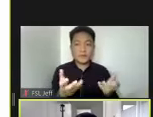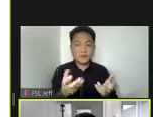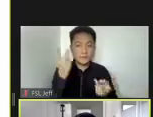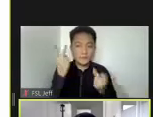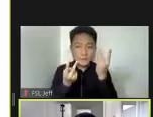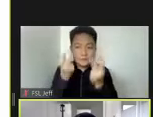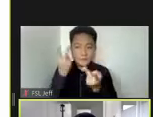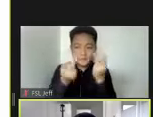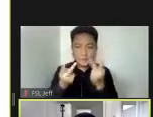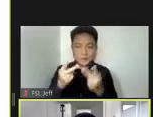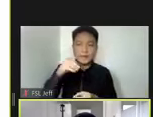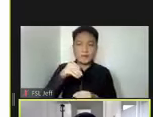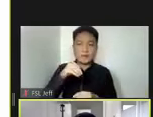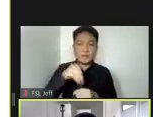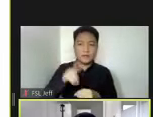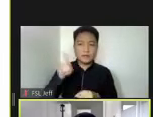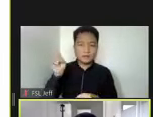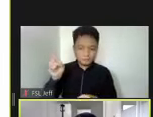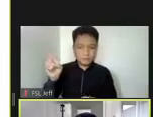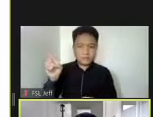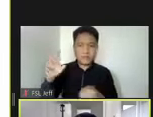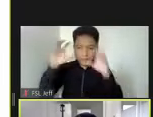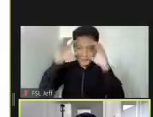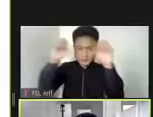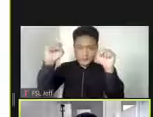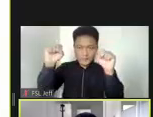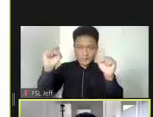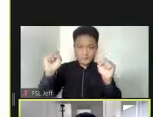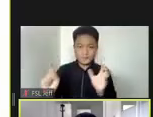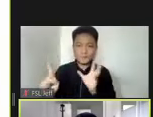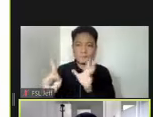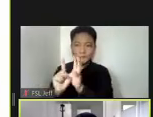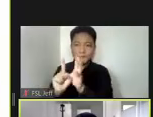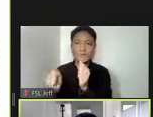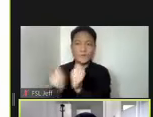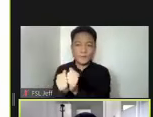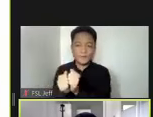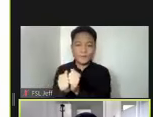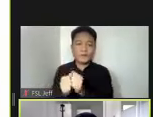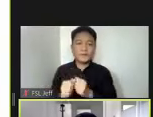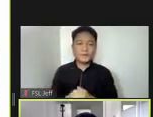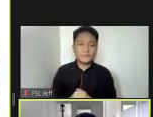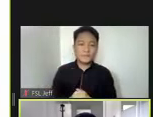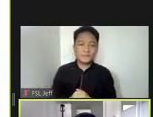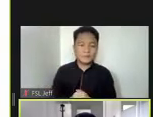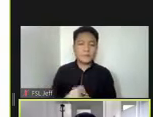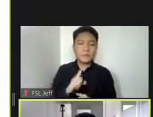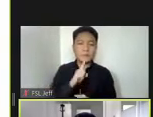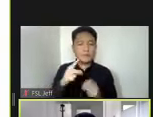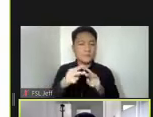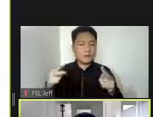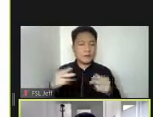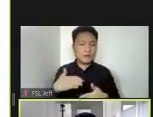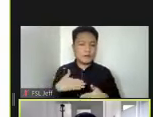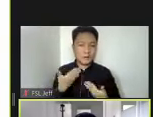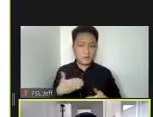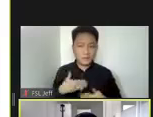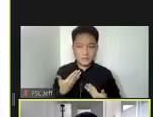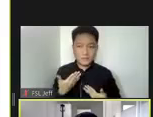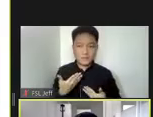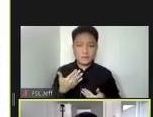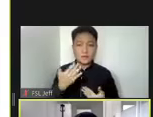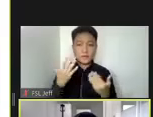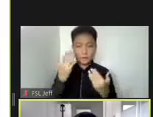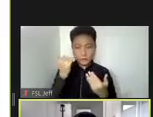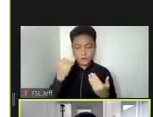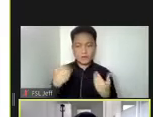He was so happy with our gold medal, and he gave us a incentives. And 8 of us